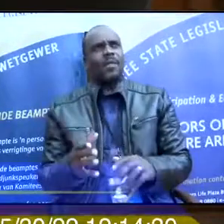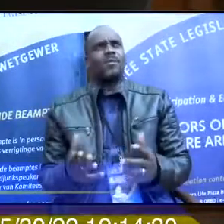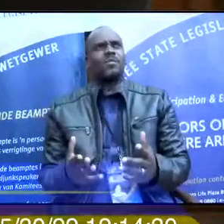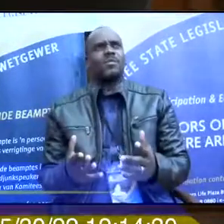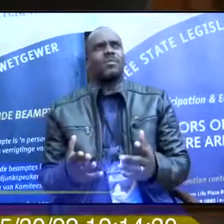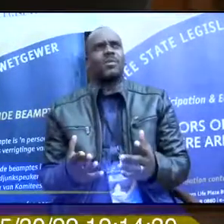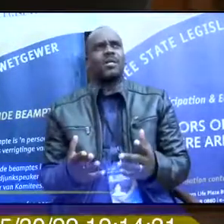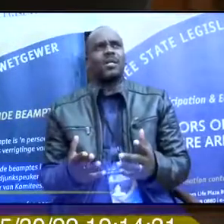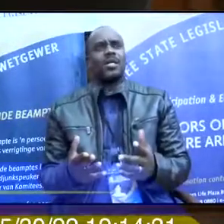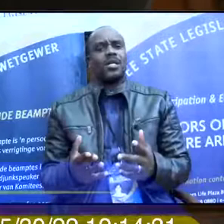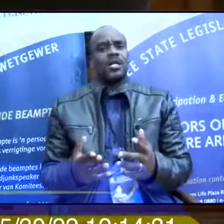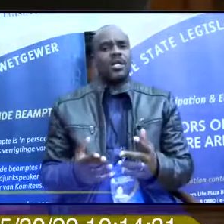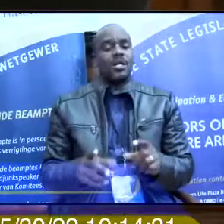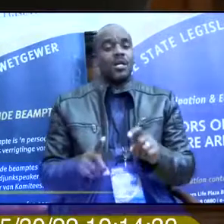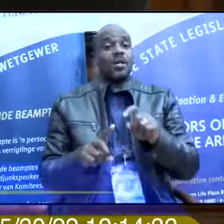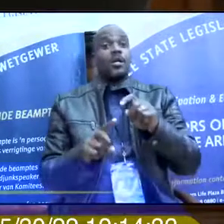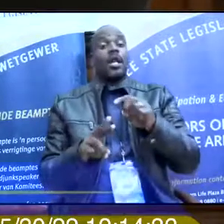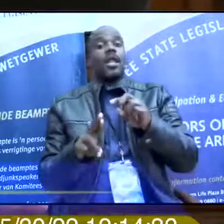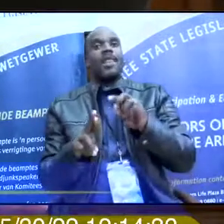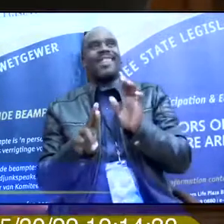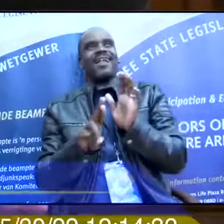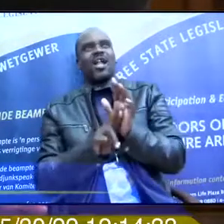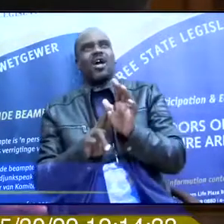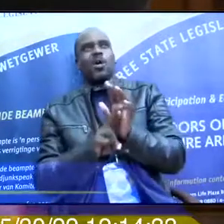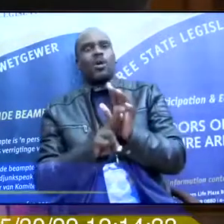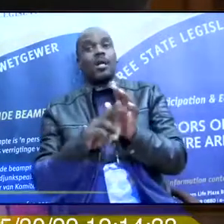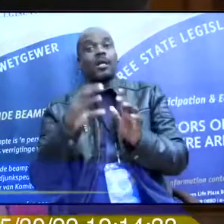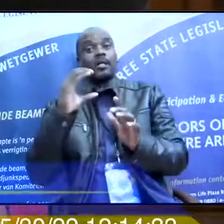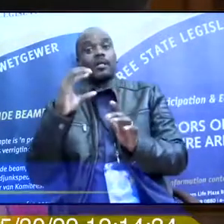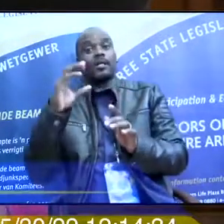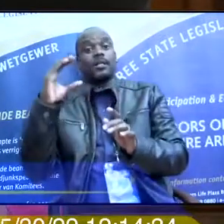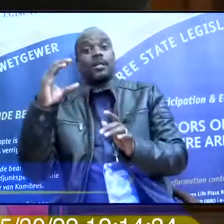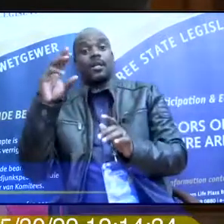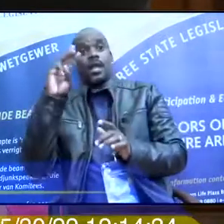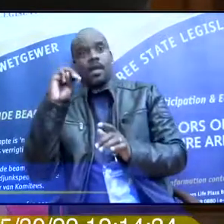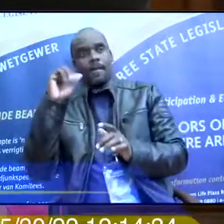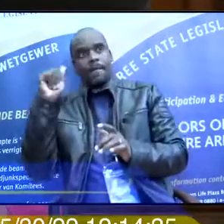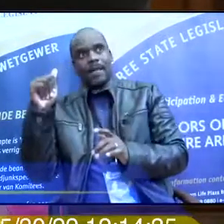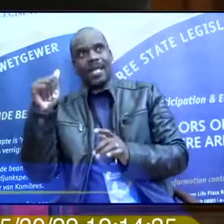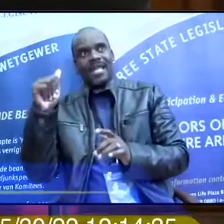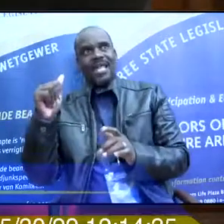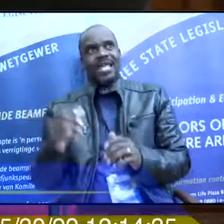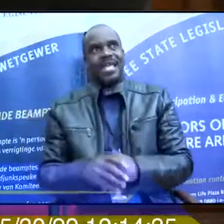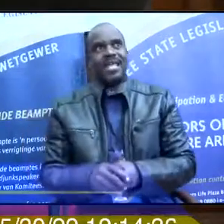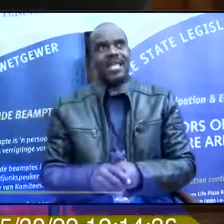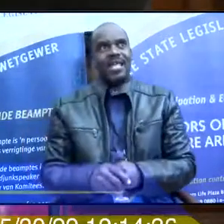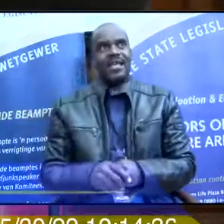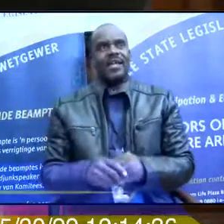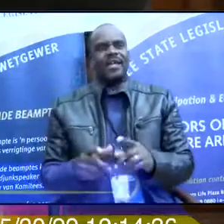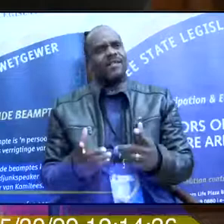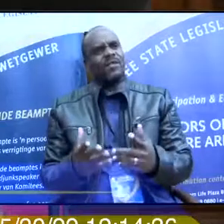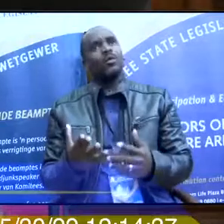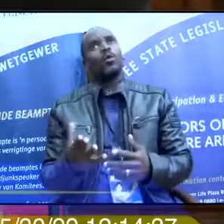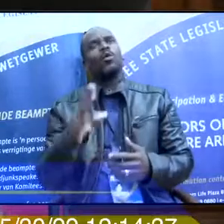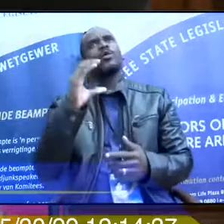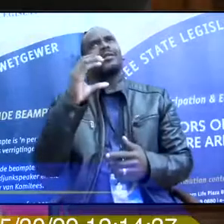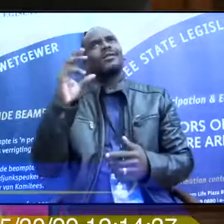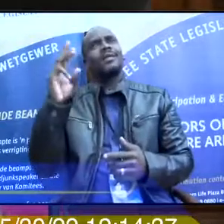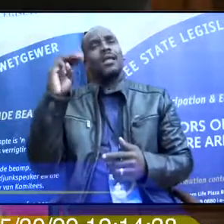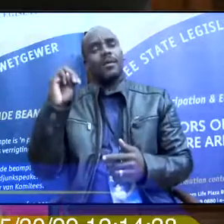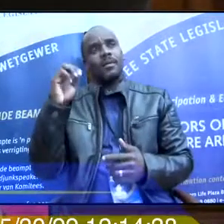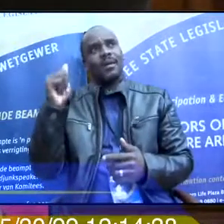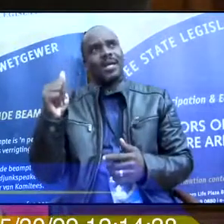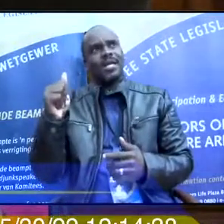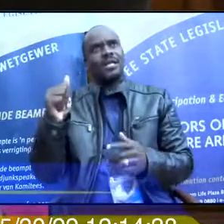backlogs at that at the ccma level so that means that even though the ccma is such a